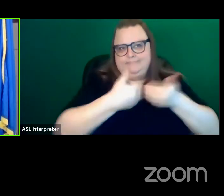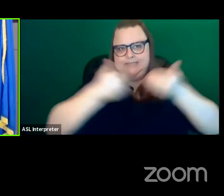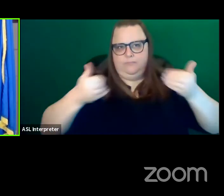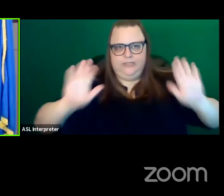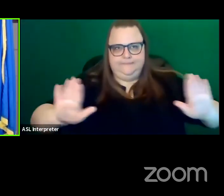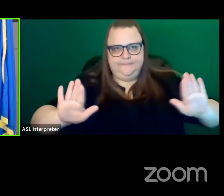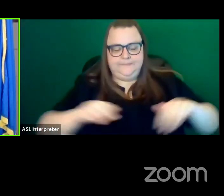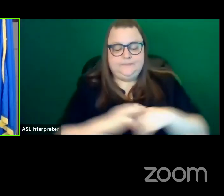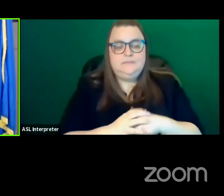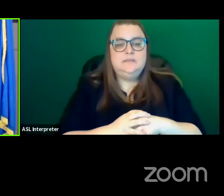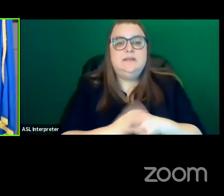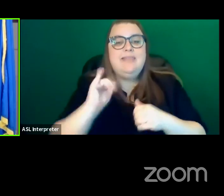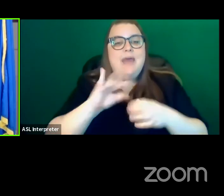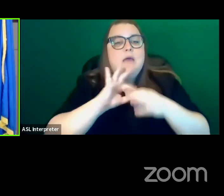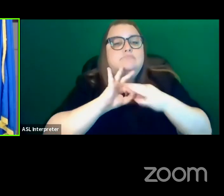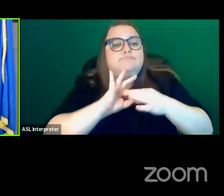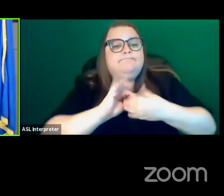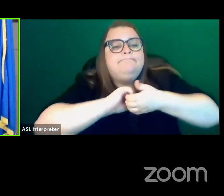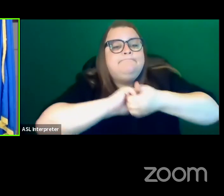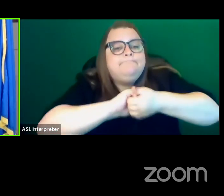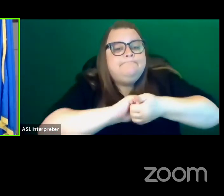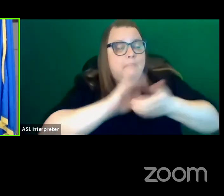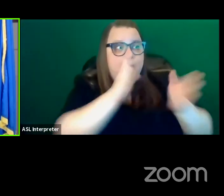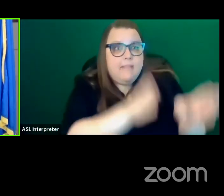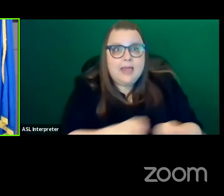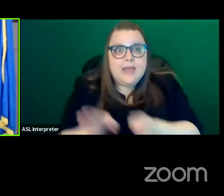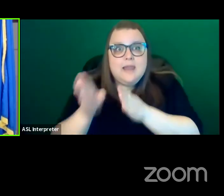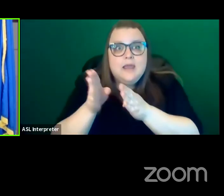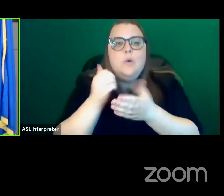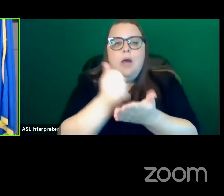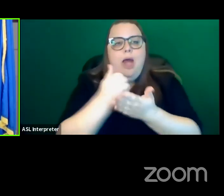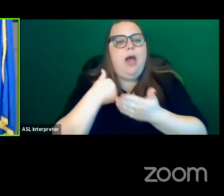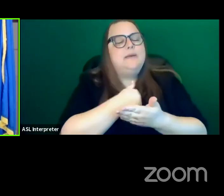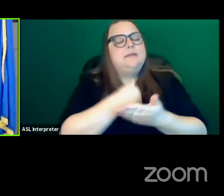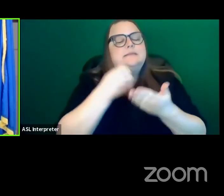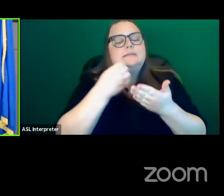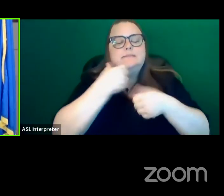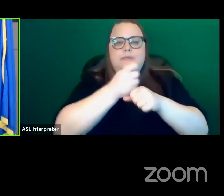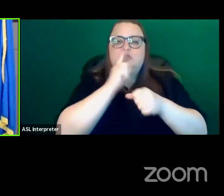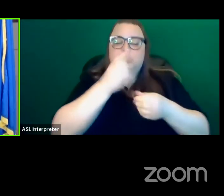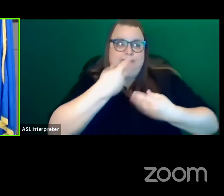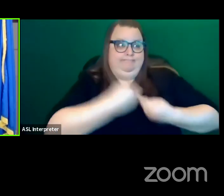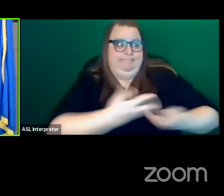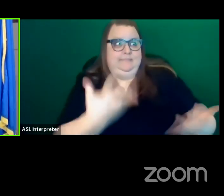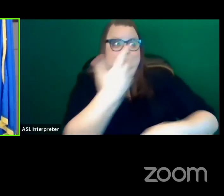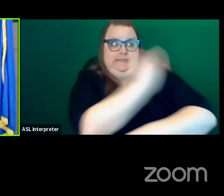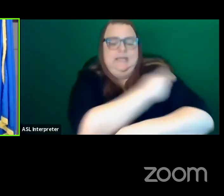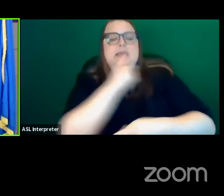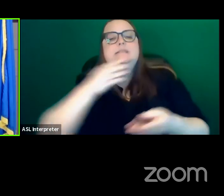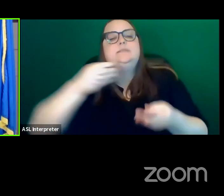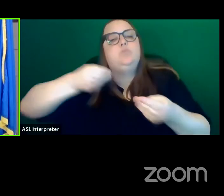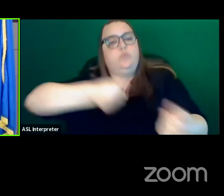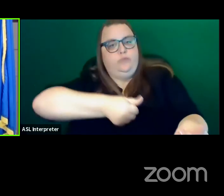and planning is what will help us ensure as smooth a distribution as possible of these brand new